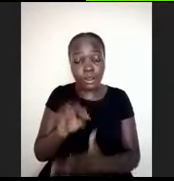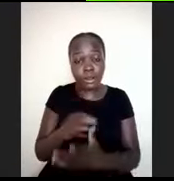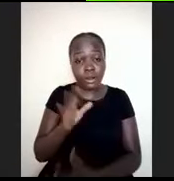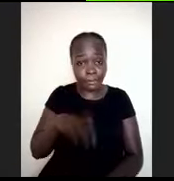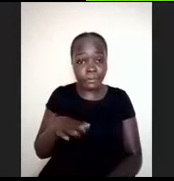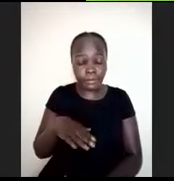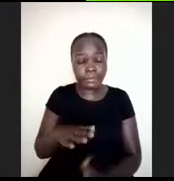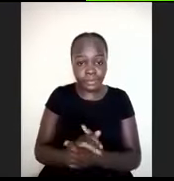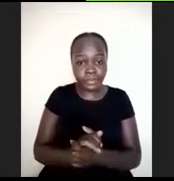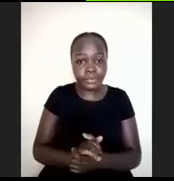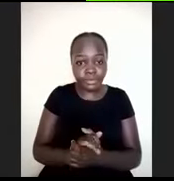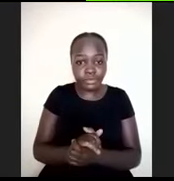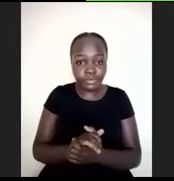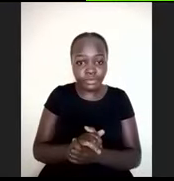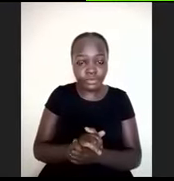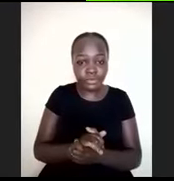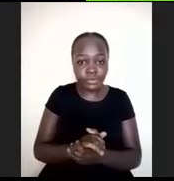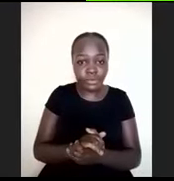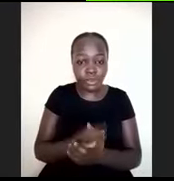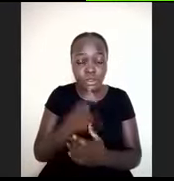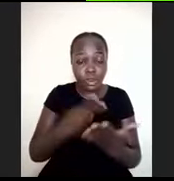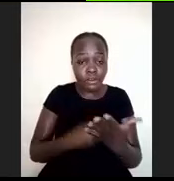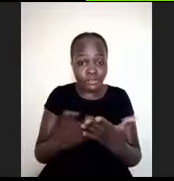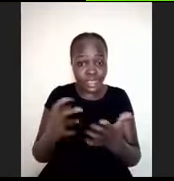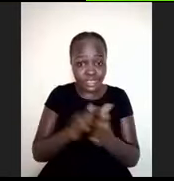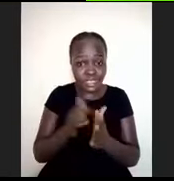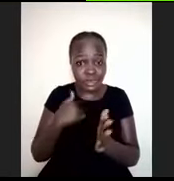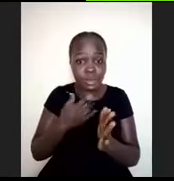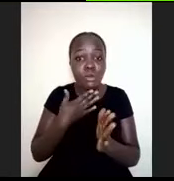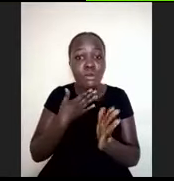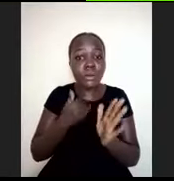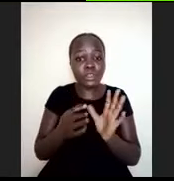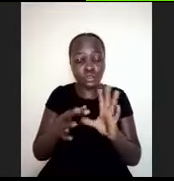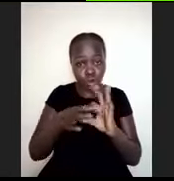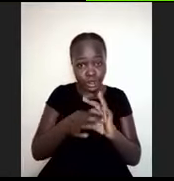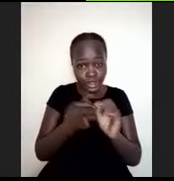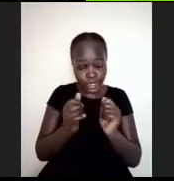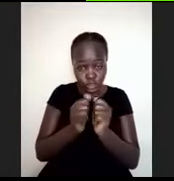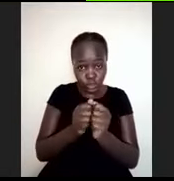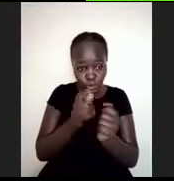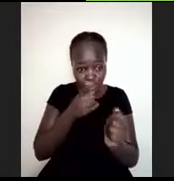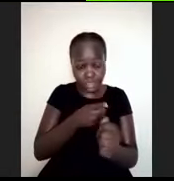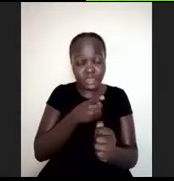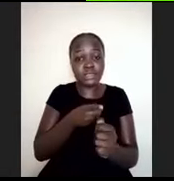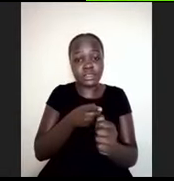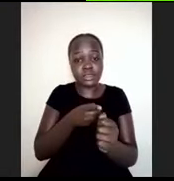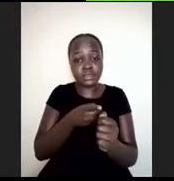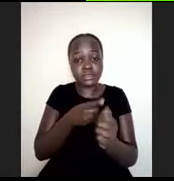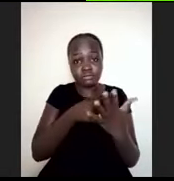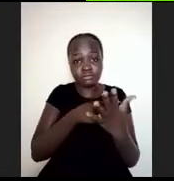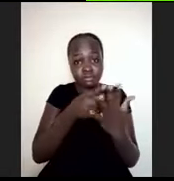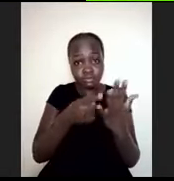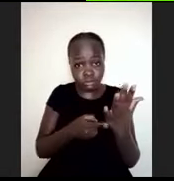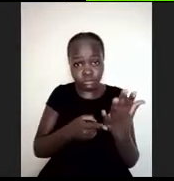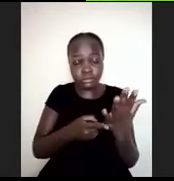And so the verse that I will read for you to go with this, we're going to read